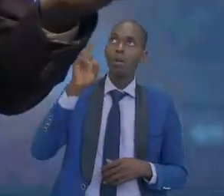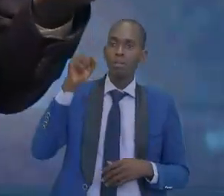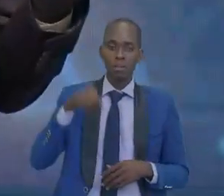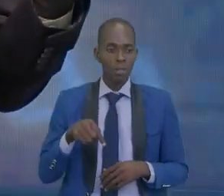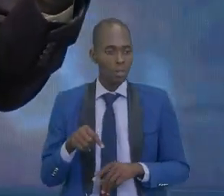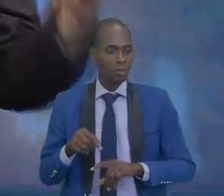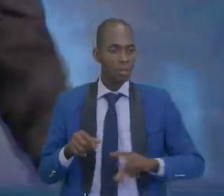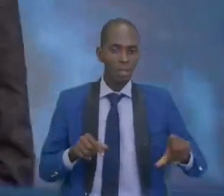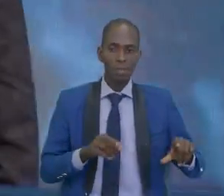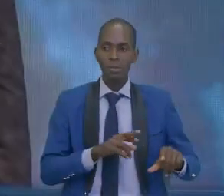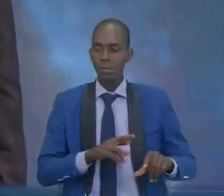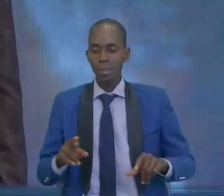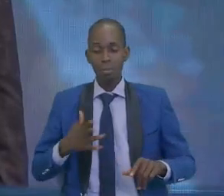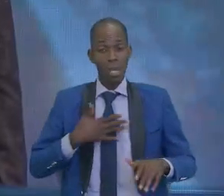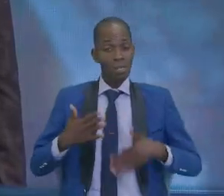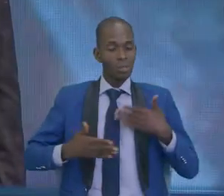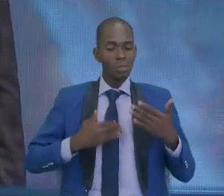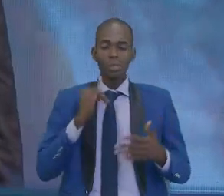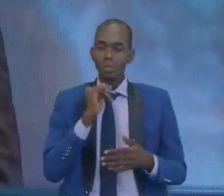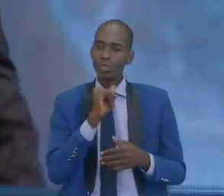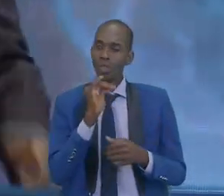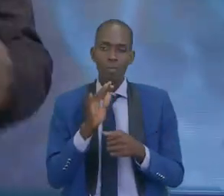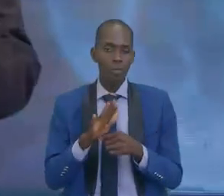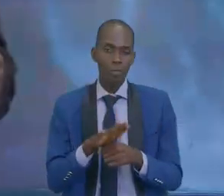my joy is not full.